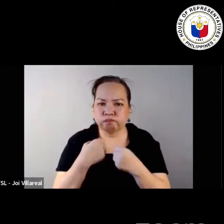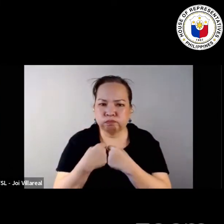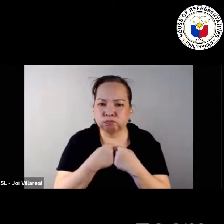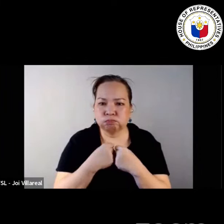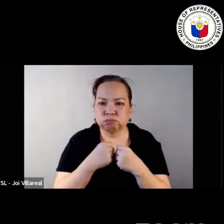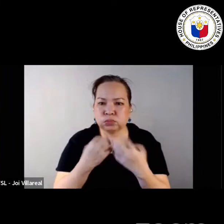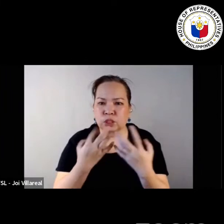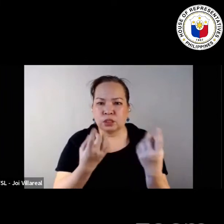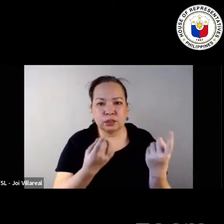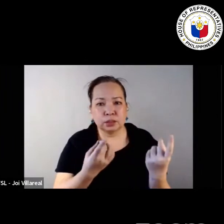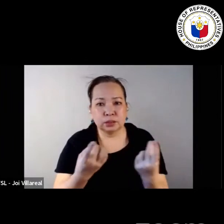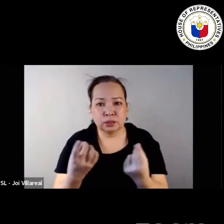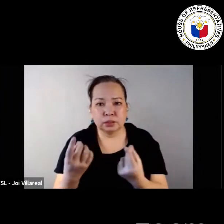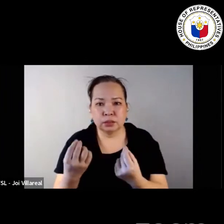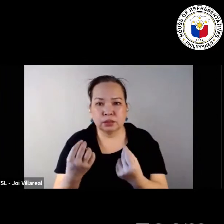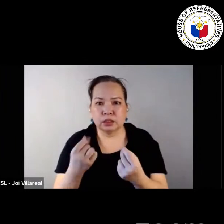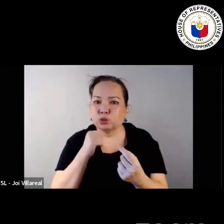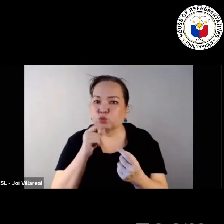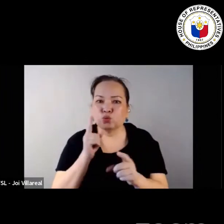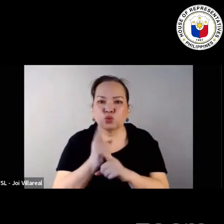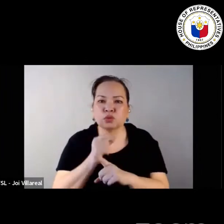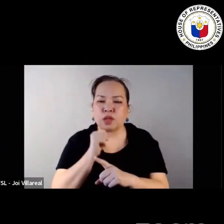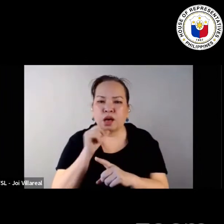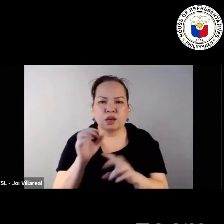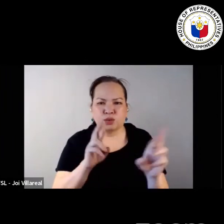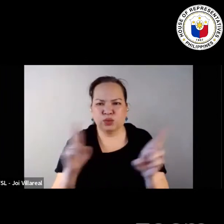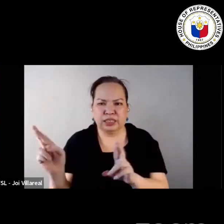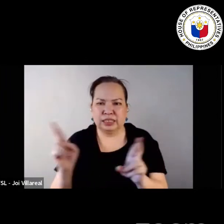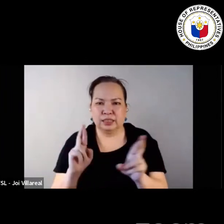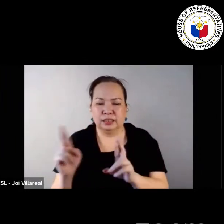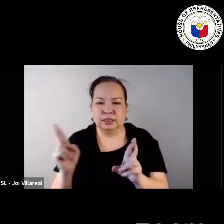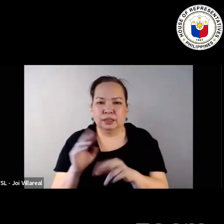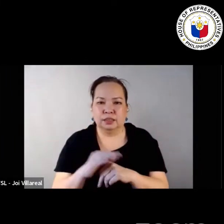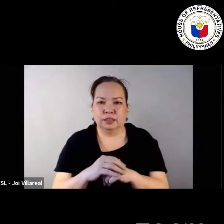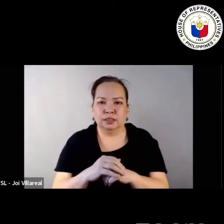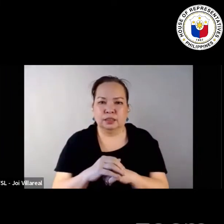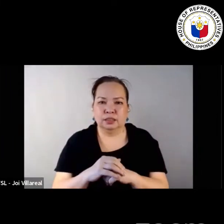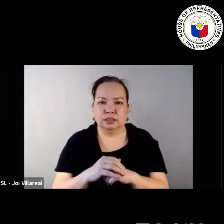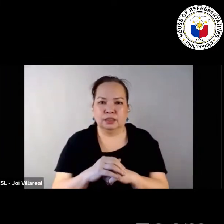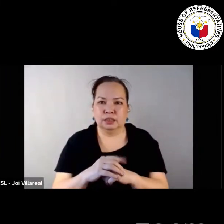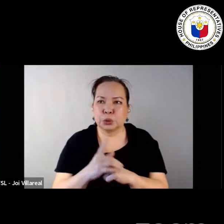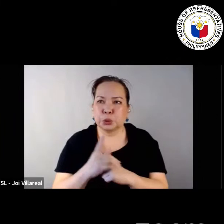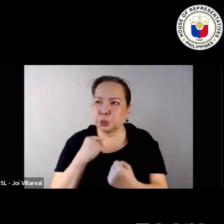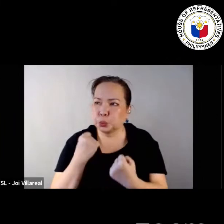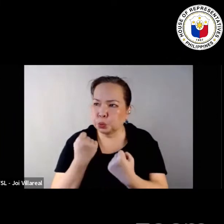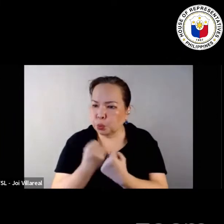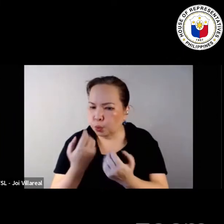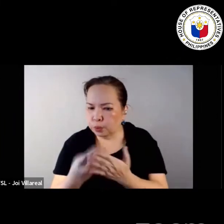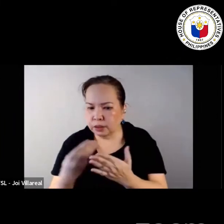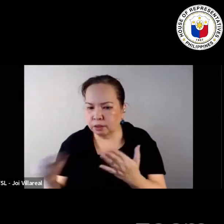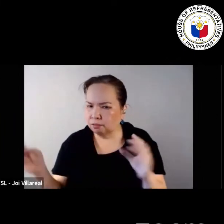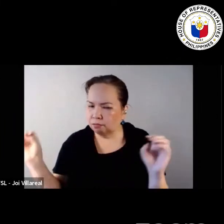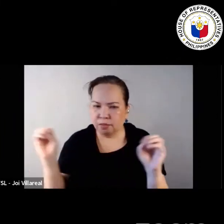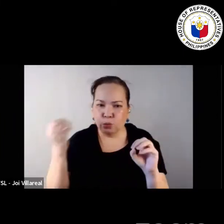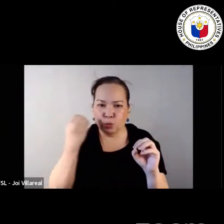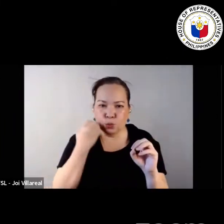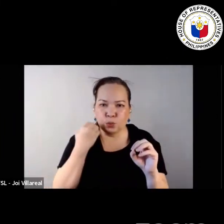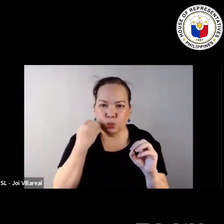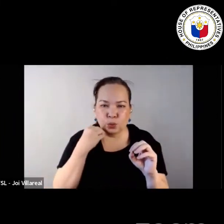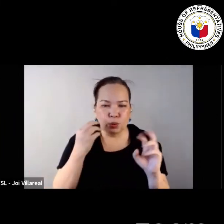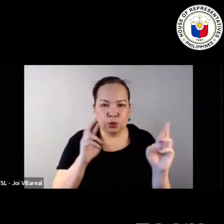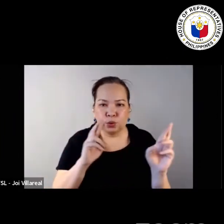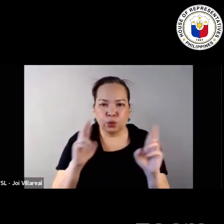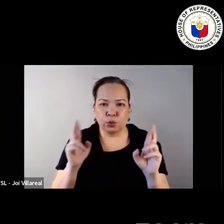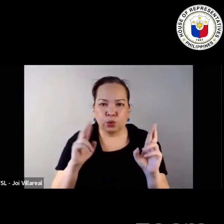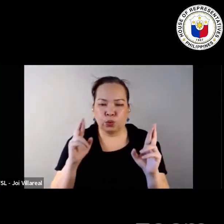of implementation. They are not prepared. They don't have the support, if you may, to implement this